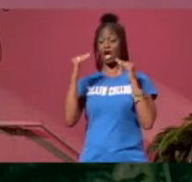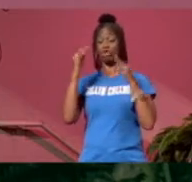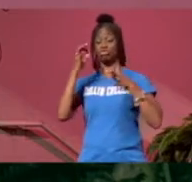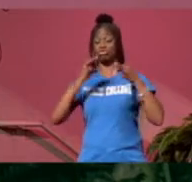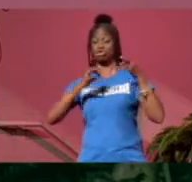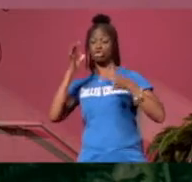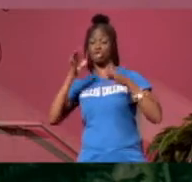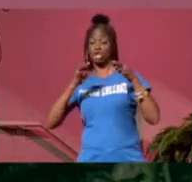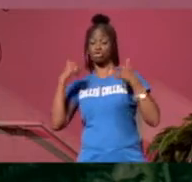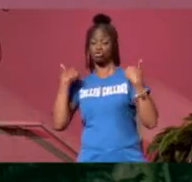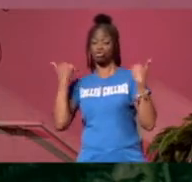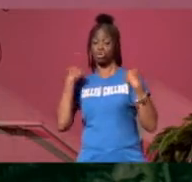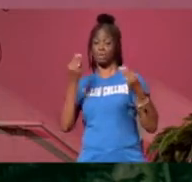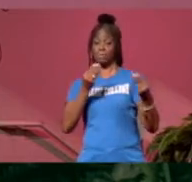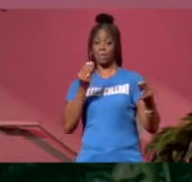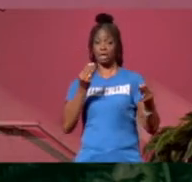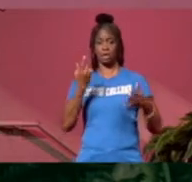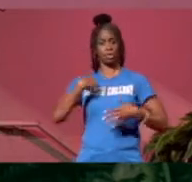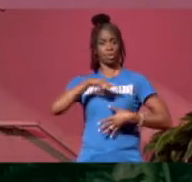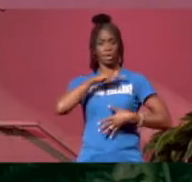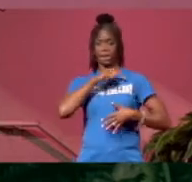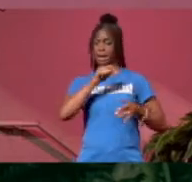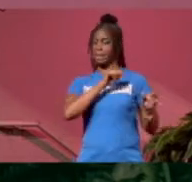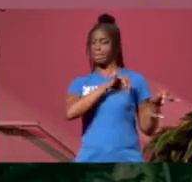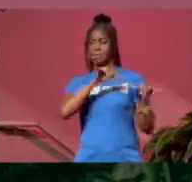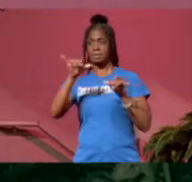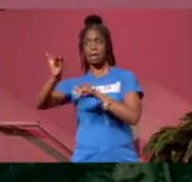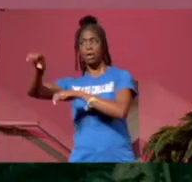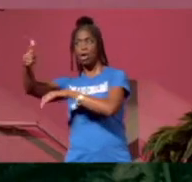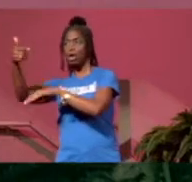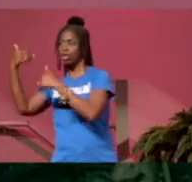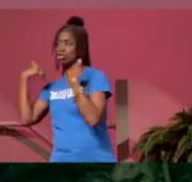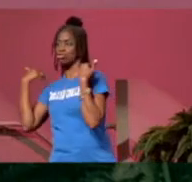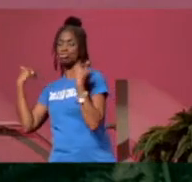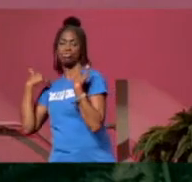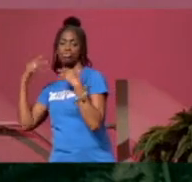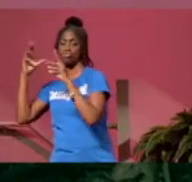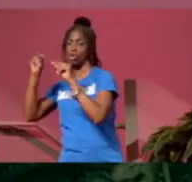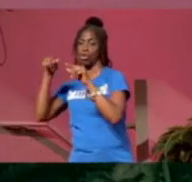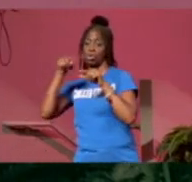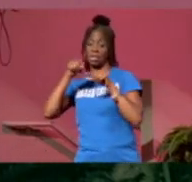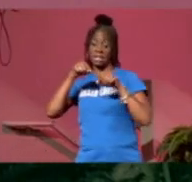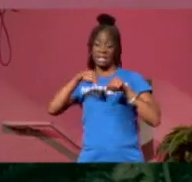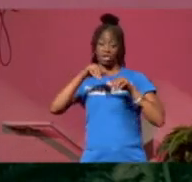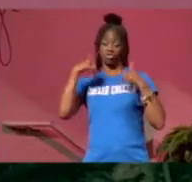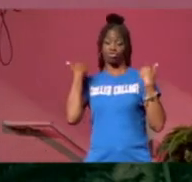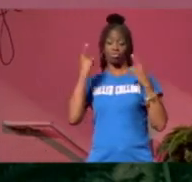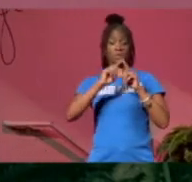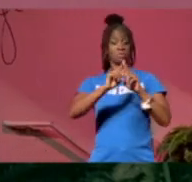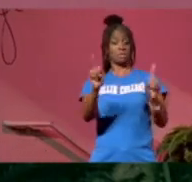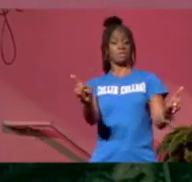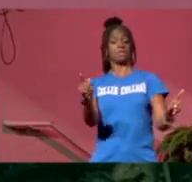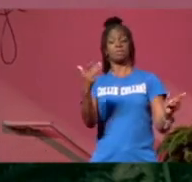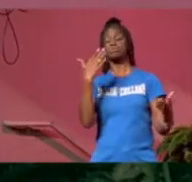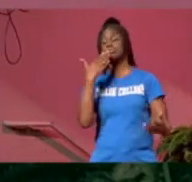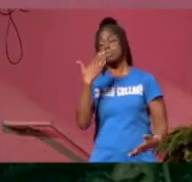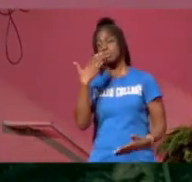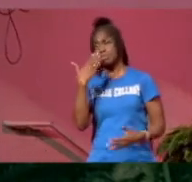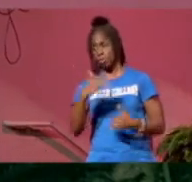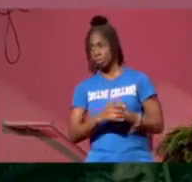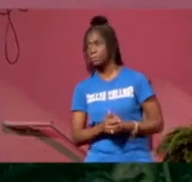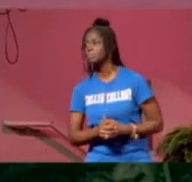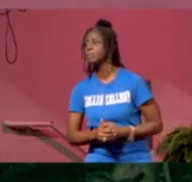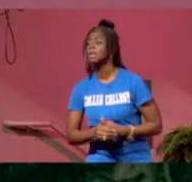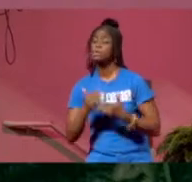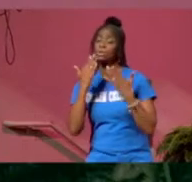like nobody else, because ain't nobody like us. So thank you so much for y'all's effort, for your tireless effort and your work